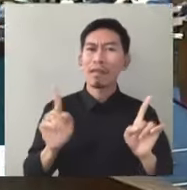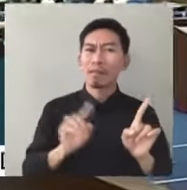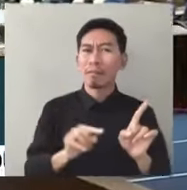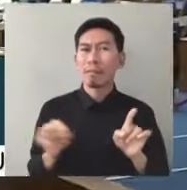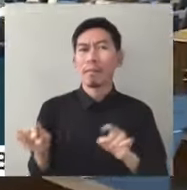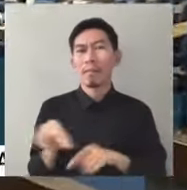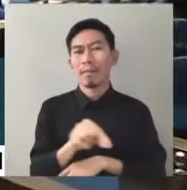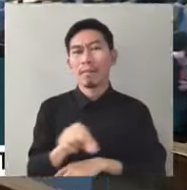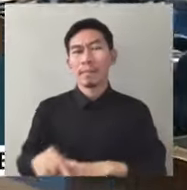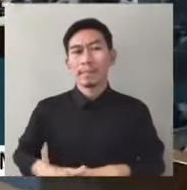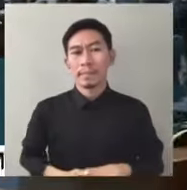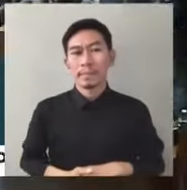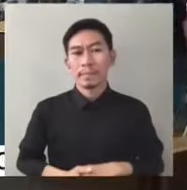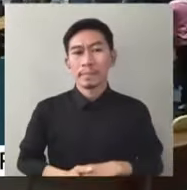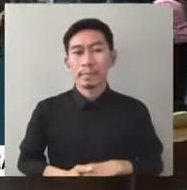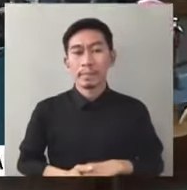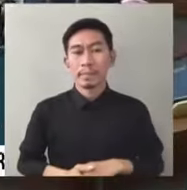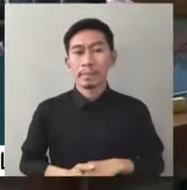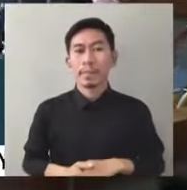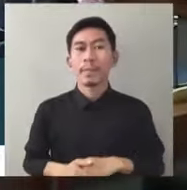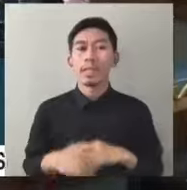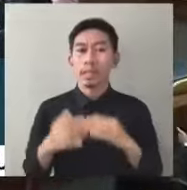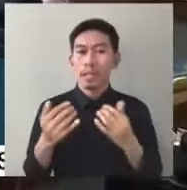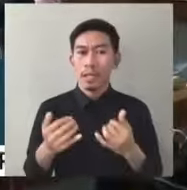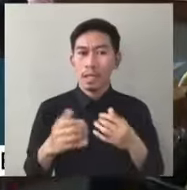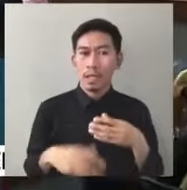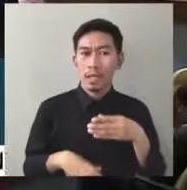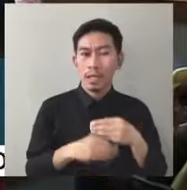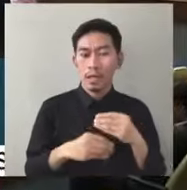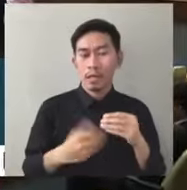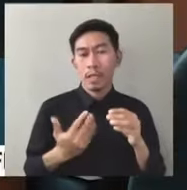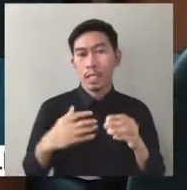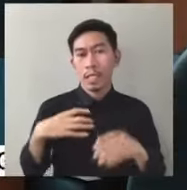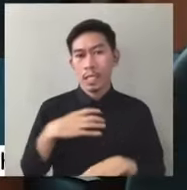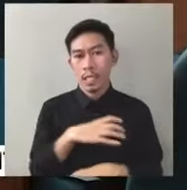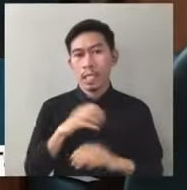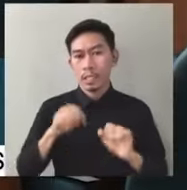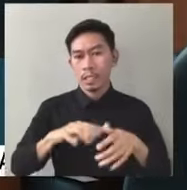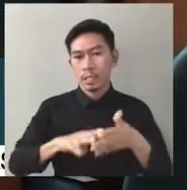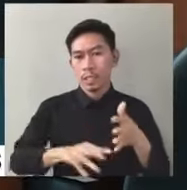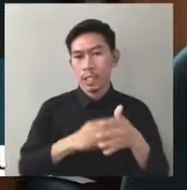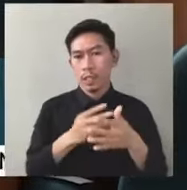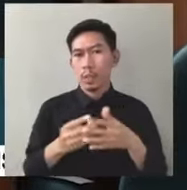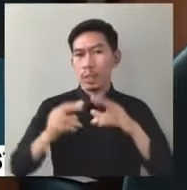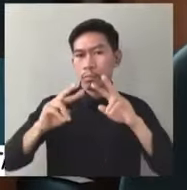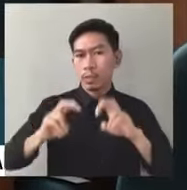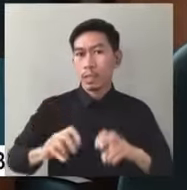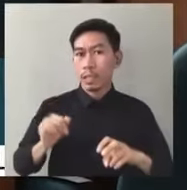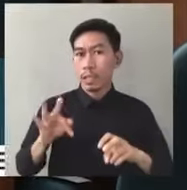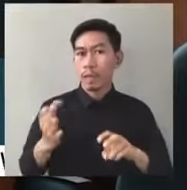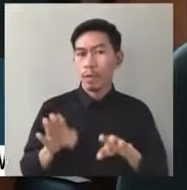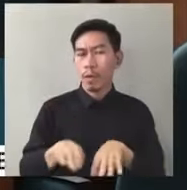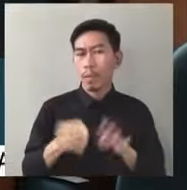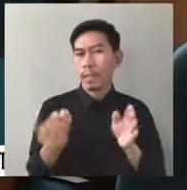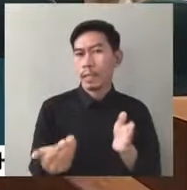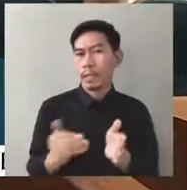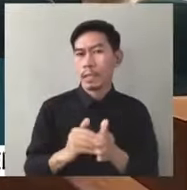Kong-hoon adds the lower chamber will set the timeline for the inquiry once Congress resumes its sessions on